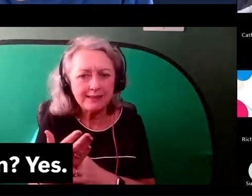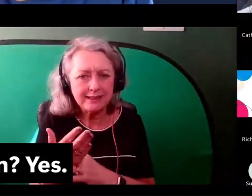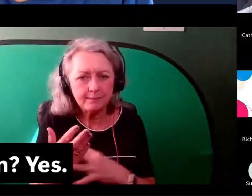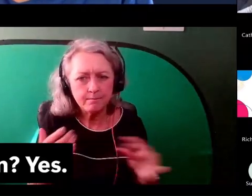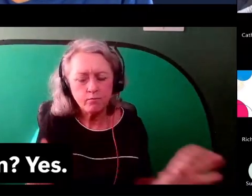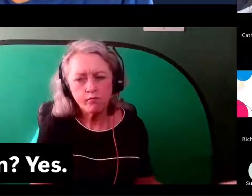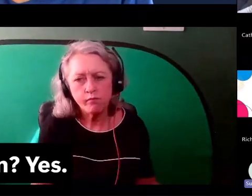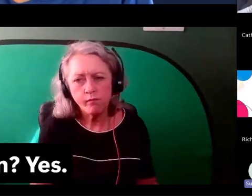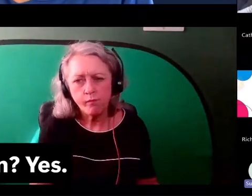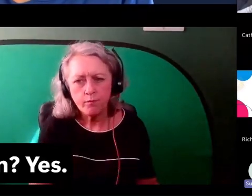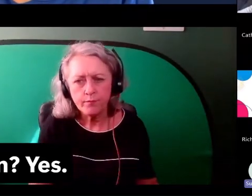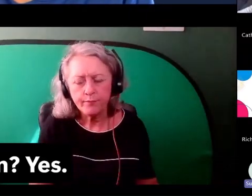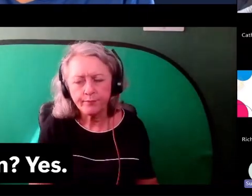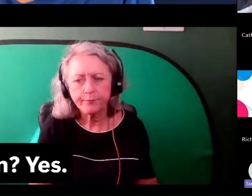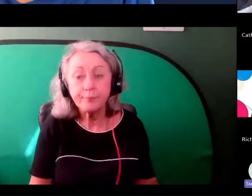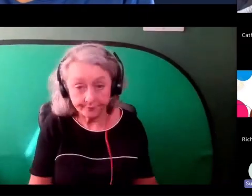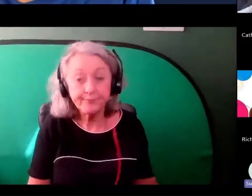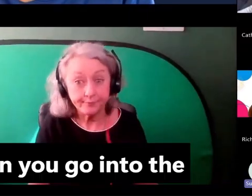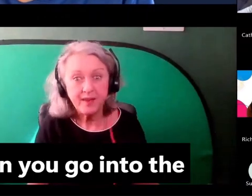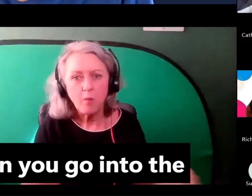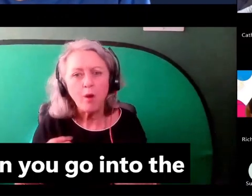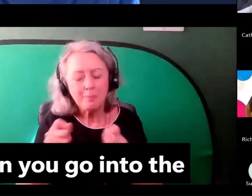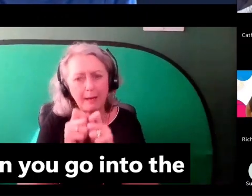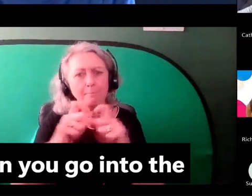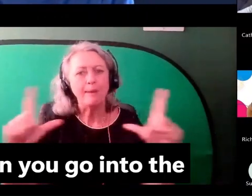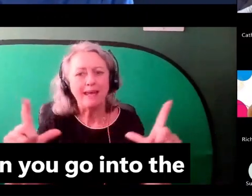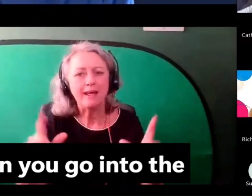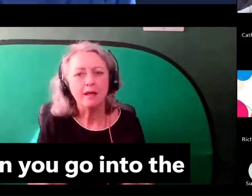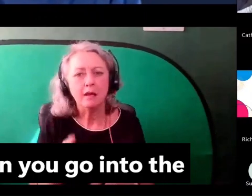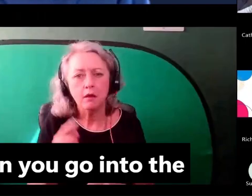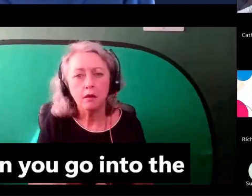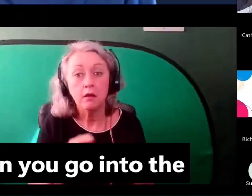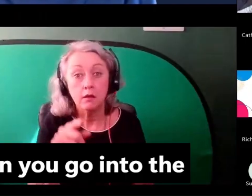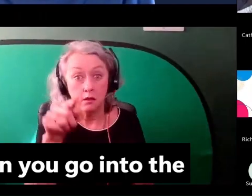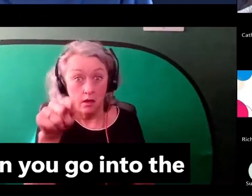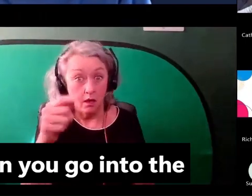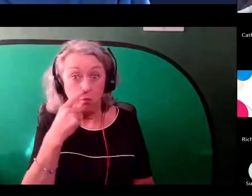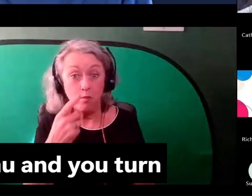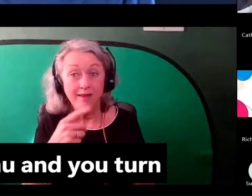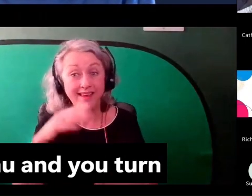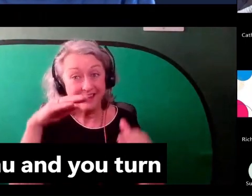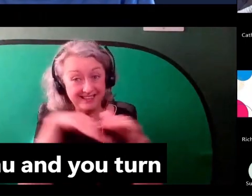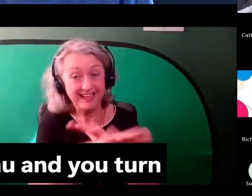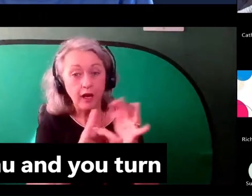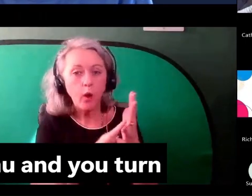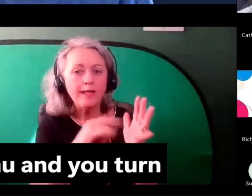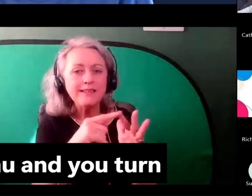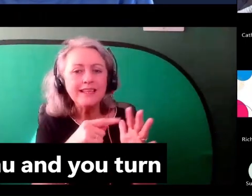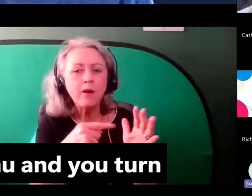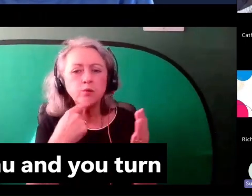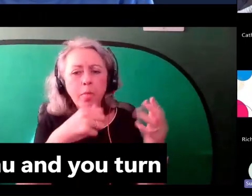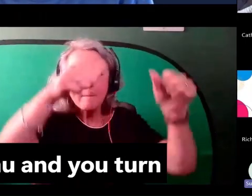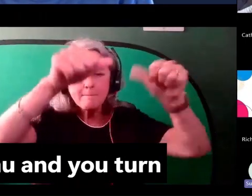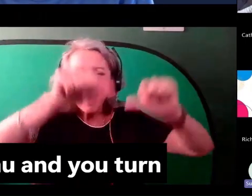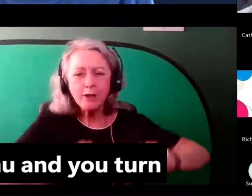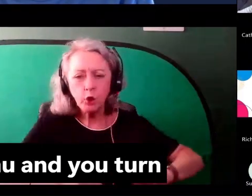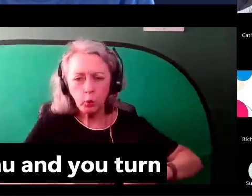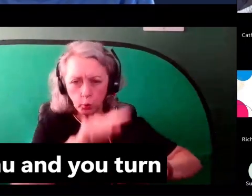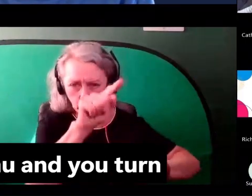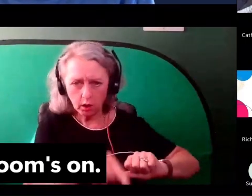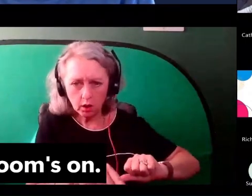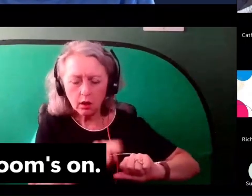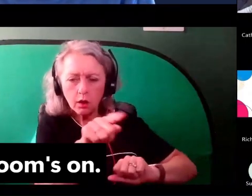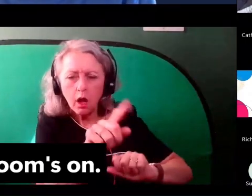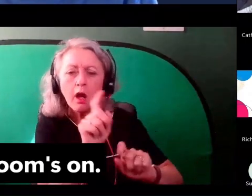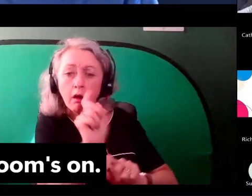Zoom. Yes. Yeah. Well, basically, when you go into the accessibility menu and Okay. you